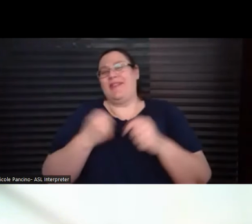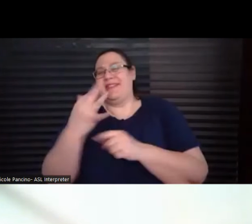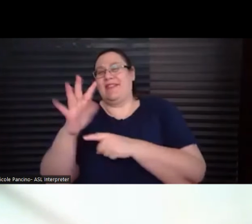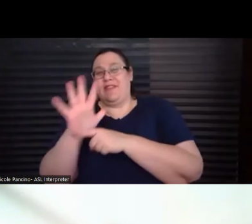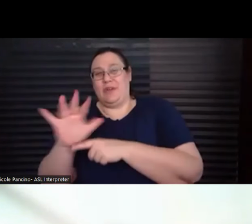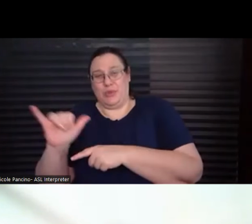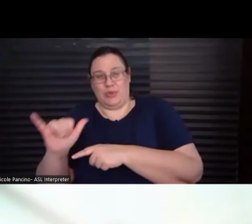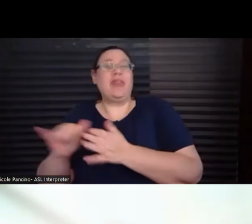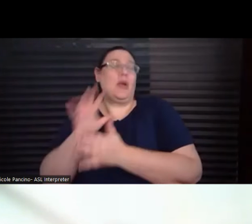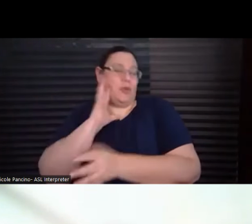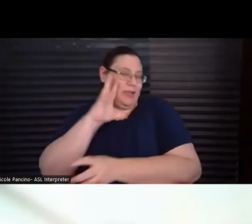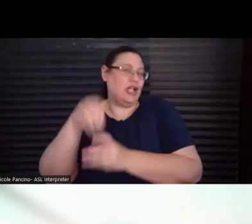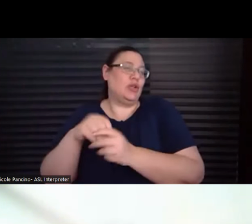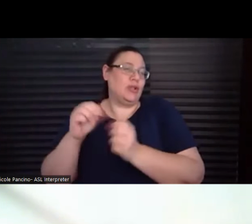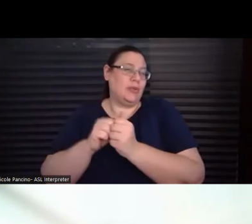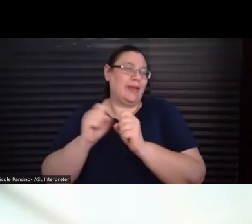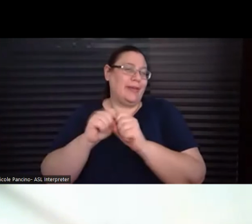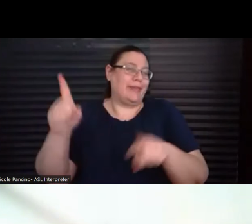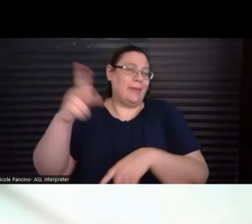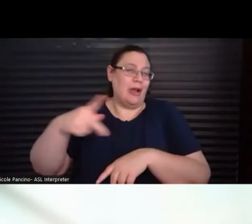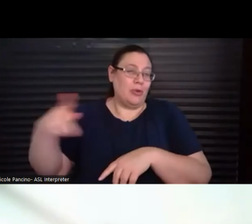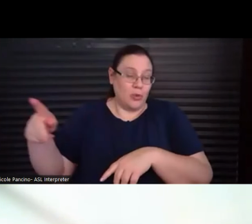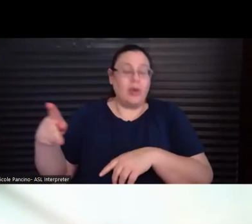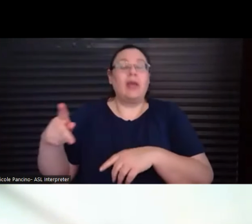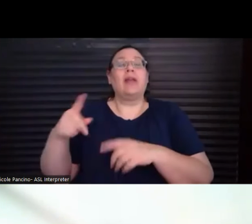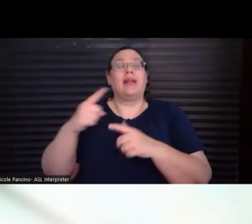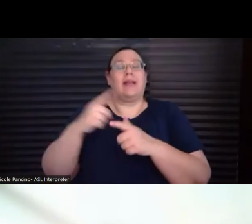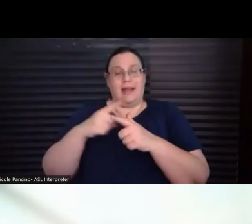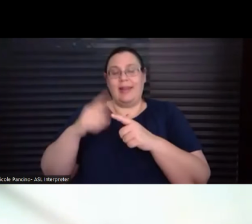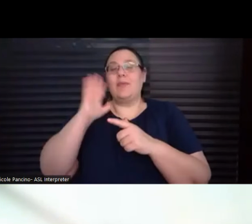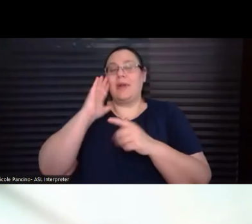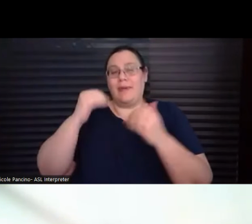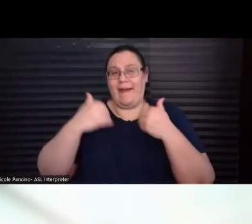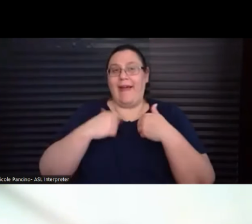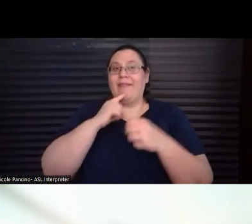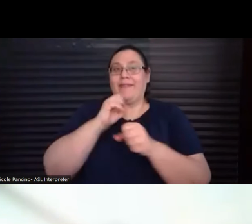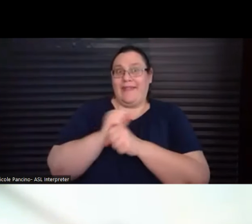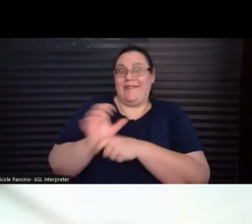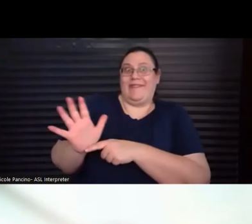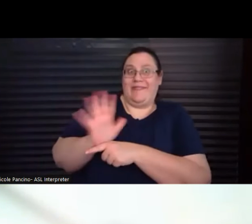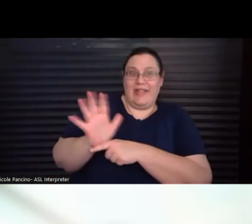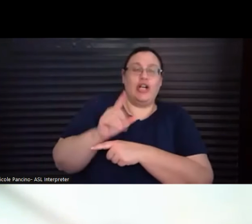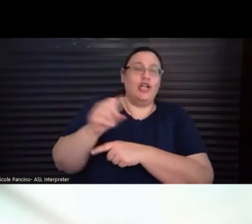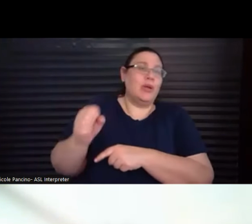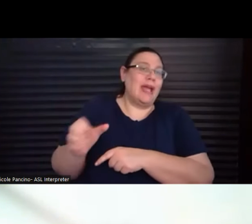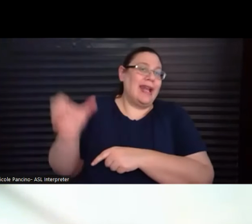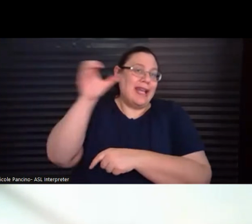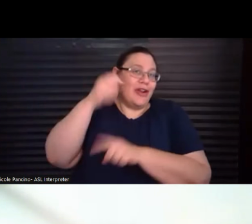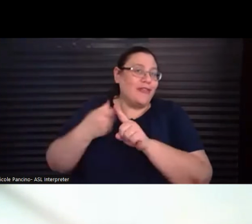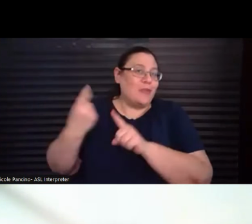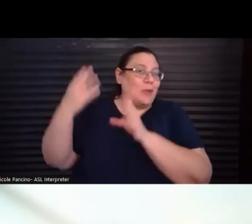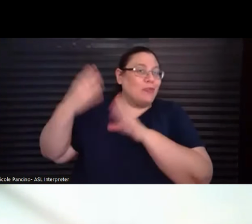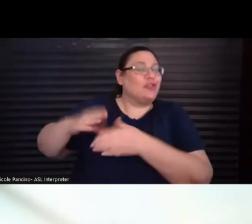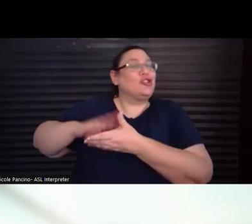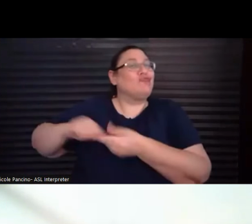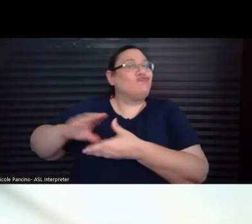in the PowerPoint. And then we'll also have actual video so you guys can hear from one of our individuals as